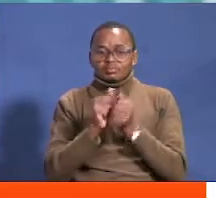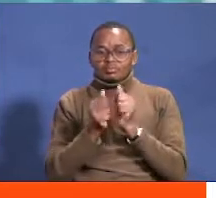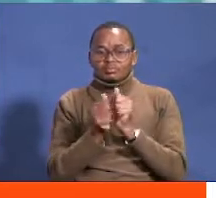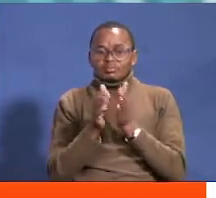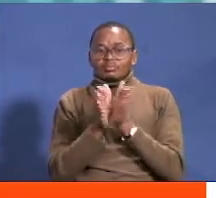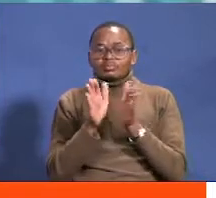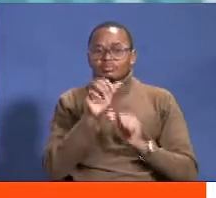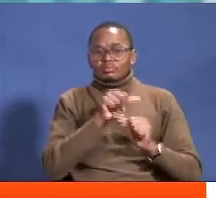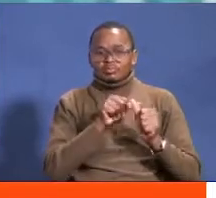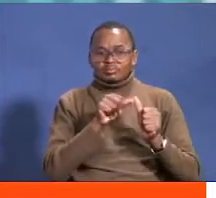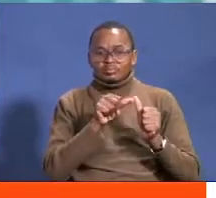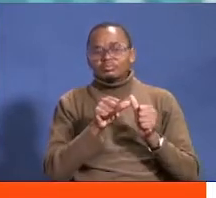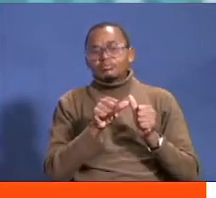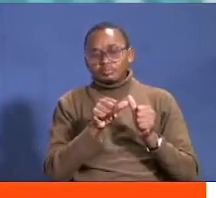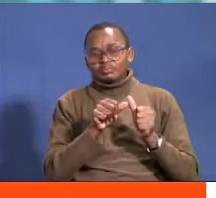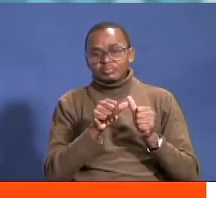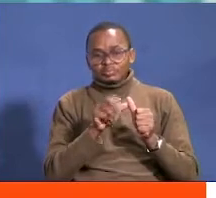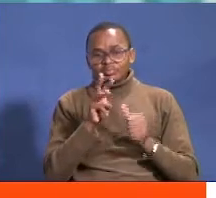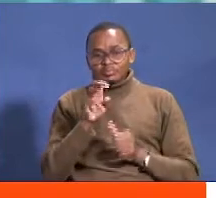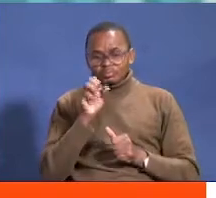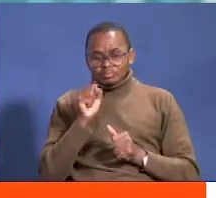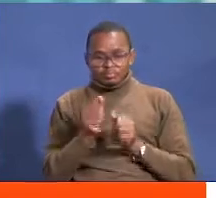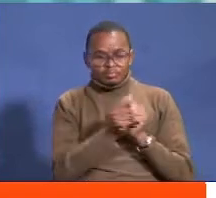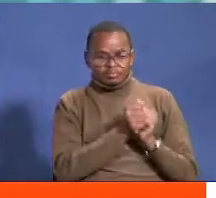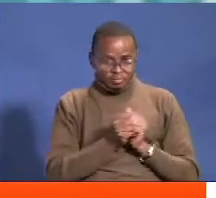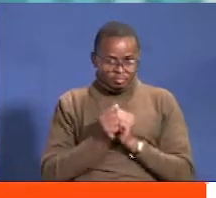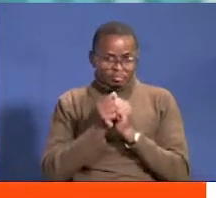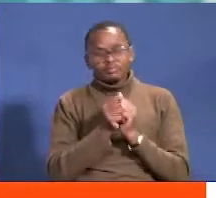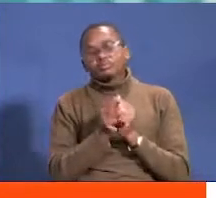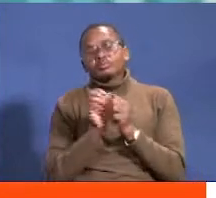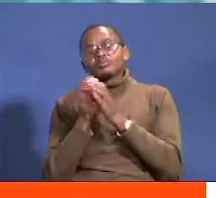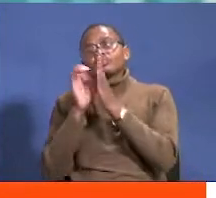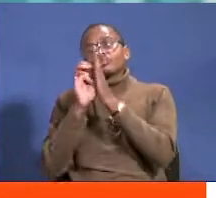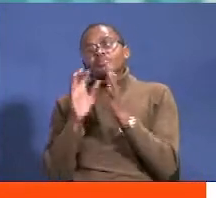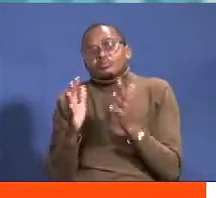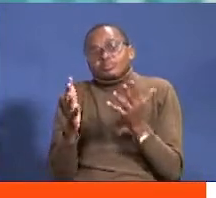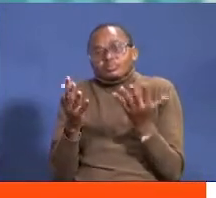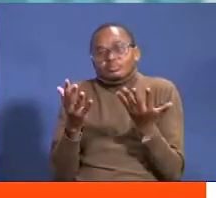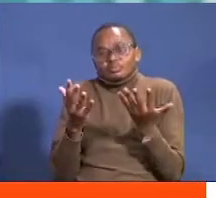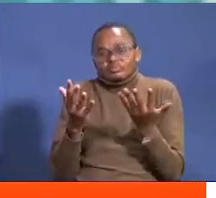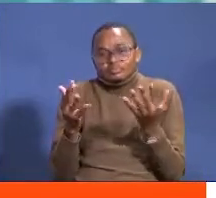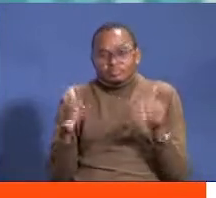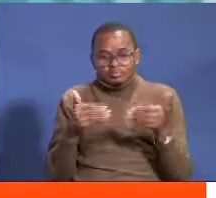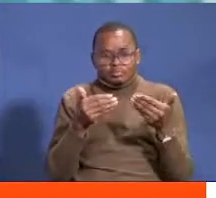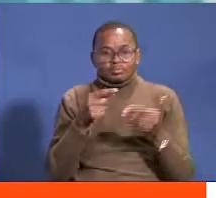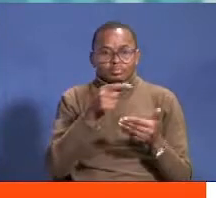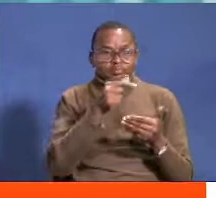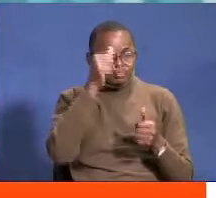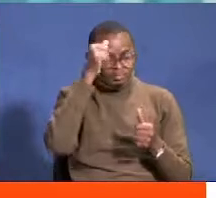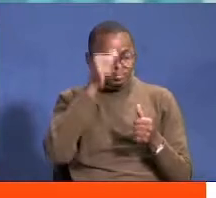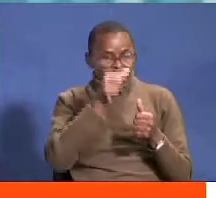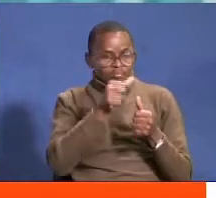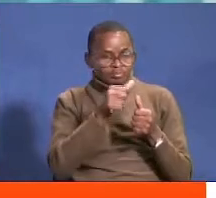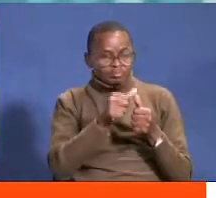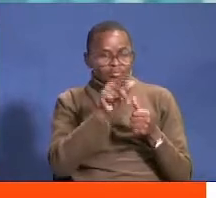generally about the Glasgow was coming together and really emphasizing on how we are going to remit funds. I remember the